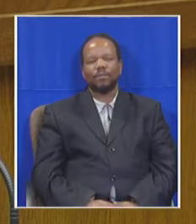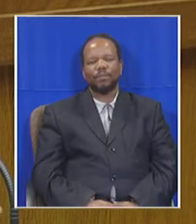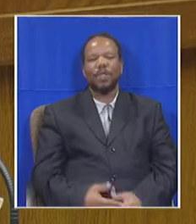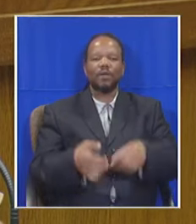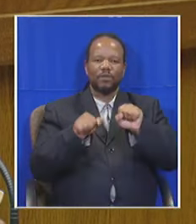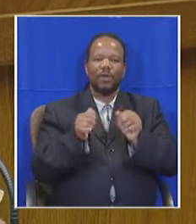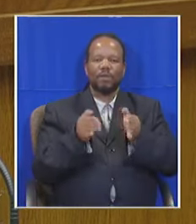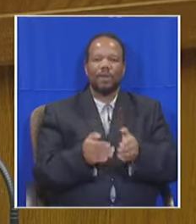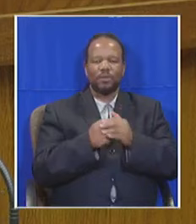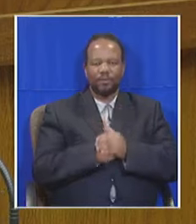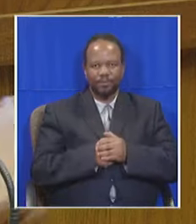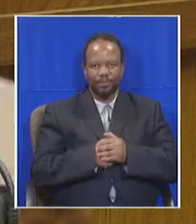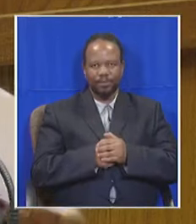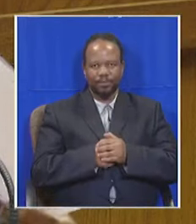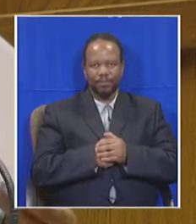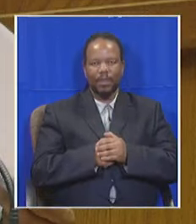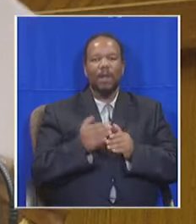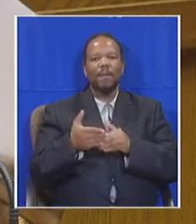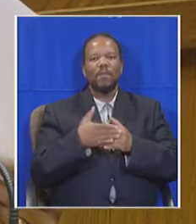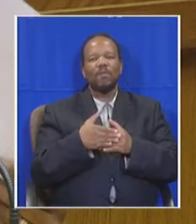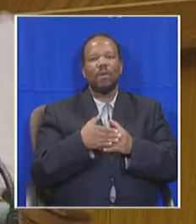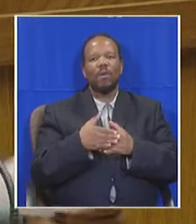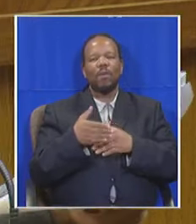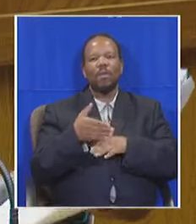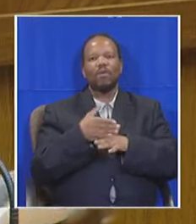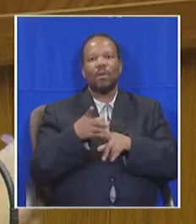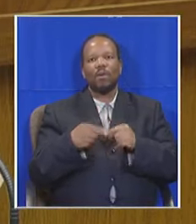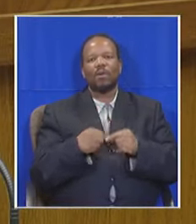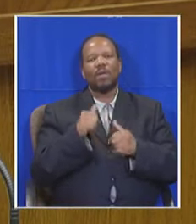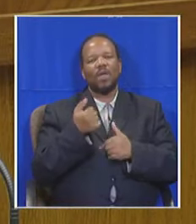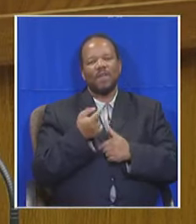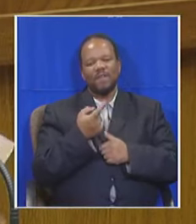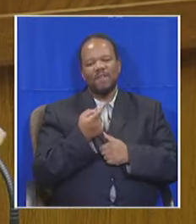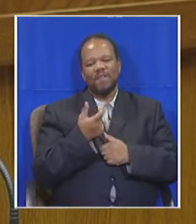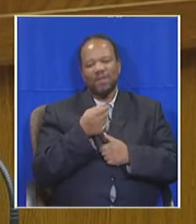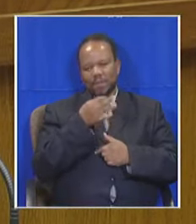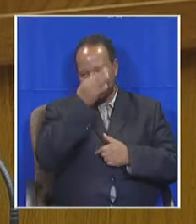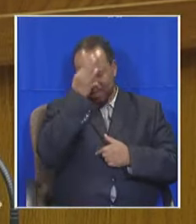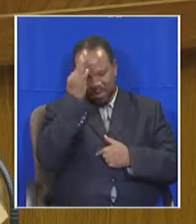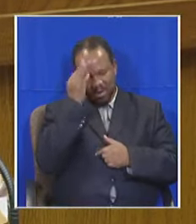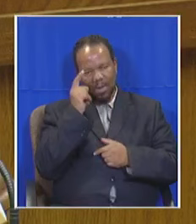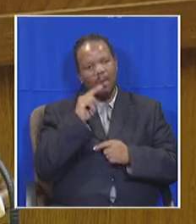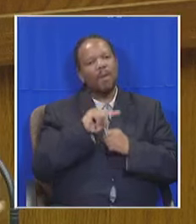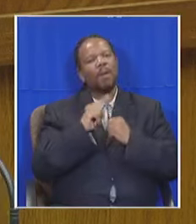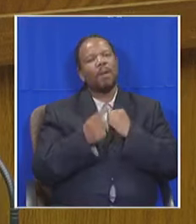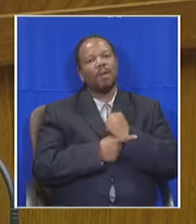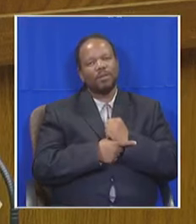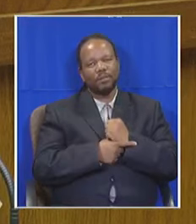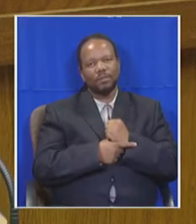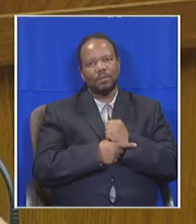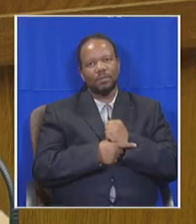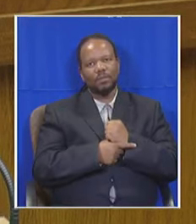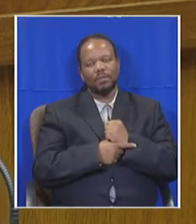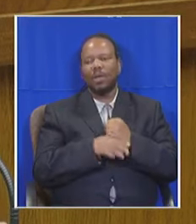Chairperson, let me also conclude, because I see I'm left with few minutes. In conclusion, honorable, especially to